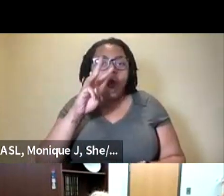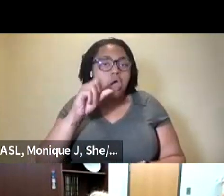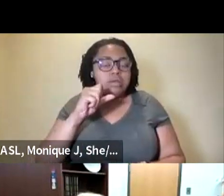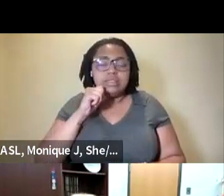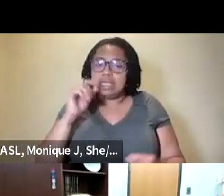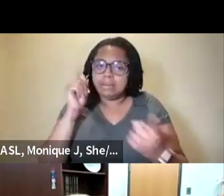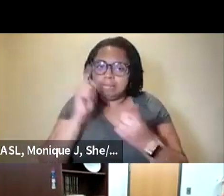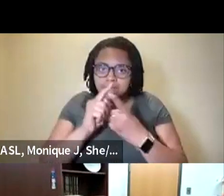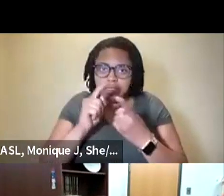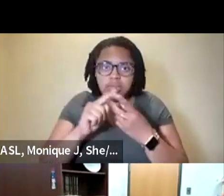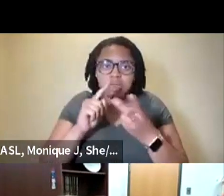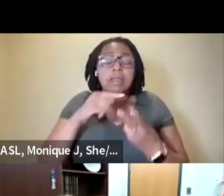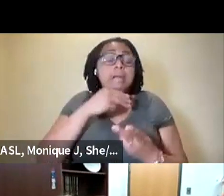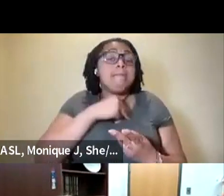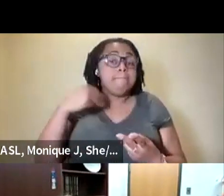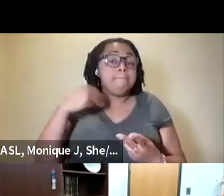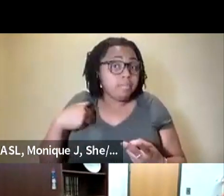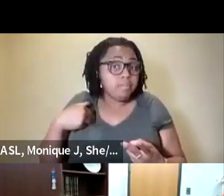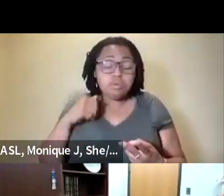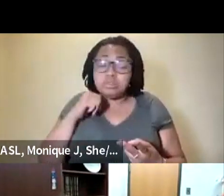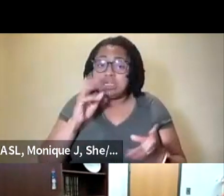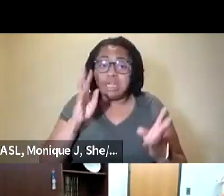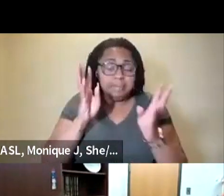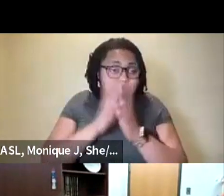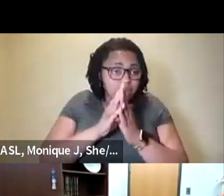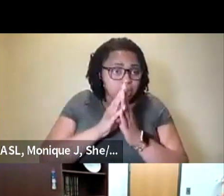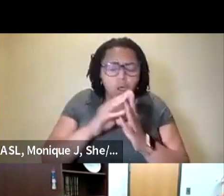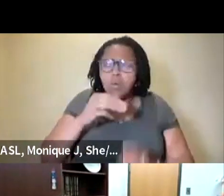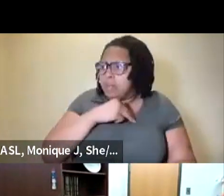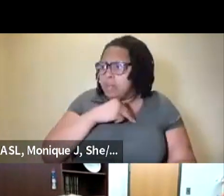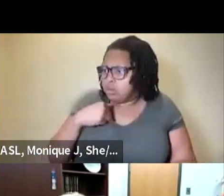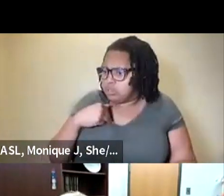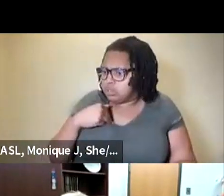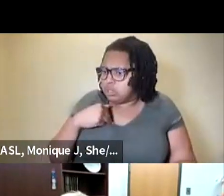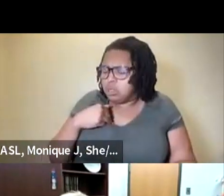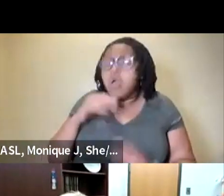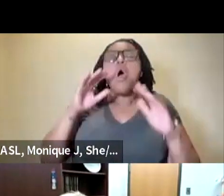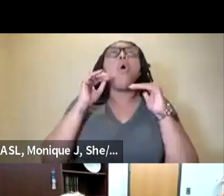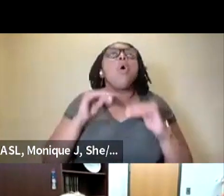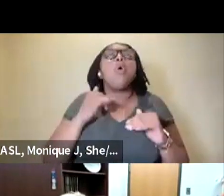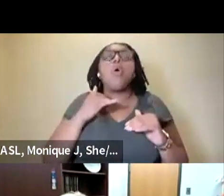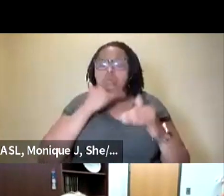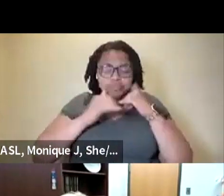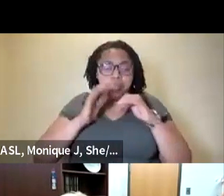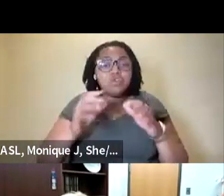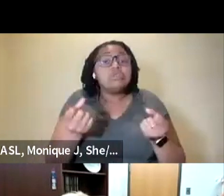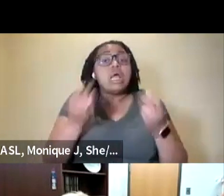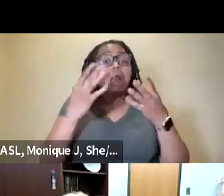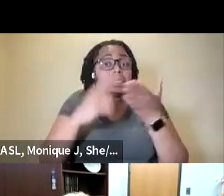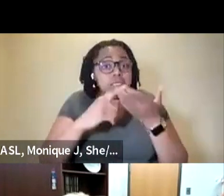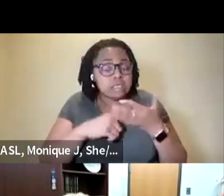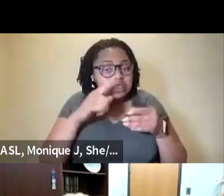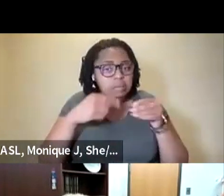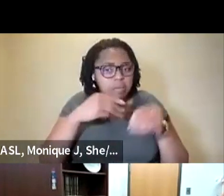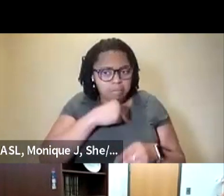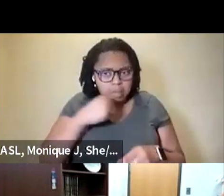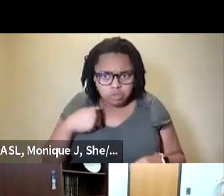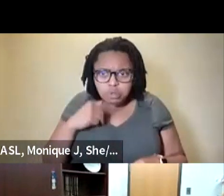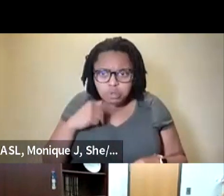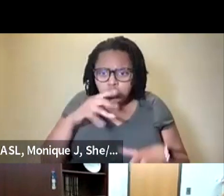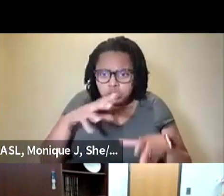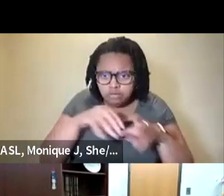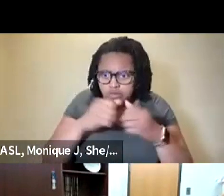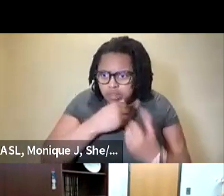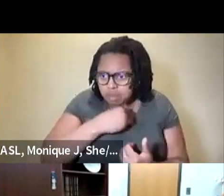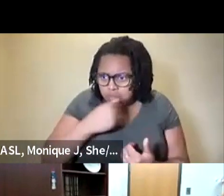Membership, I guess, did not. Oh, wait. Oh, membership. No, it goes on down. So there's a lot to talk about membership. Who is that? I'll